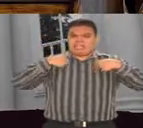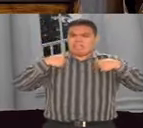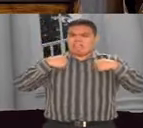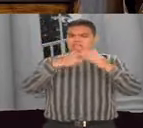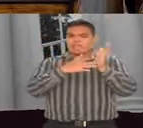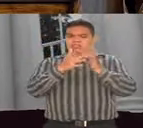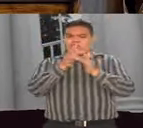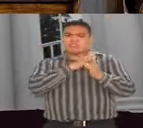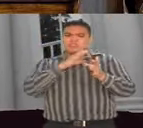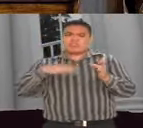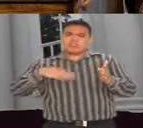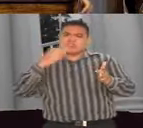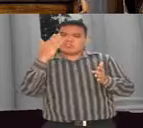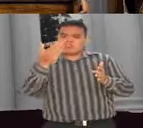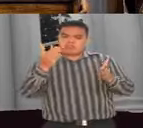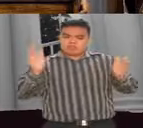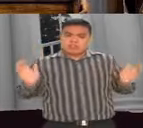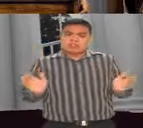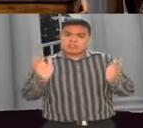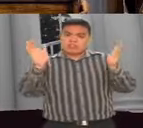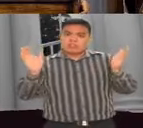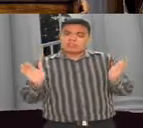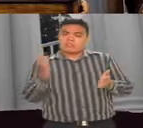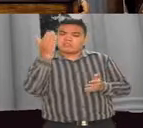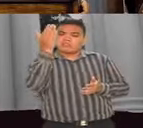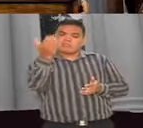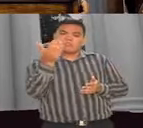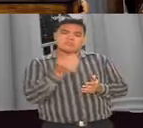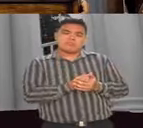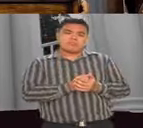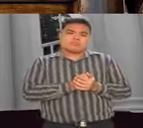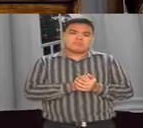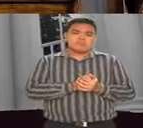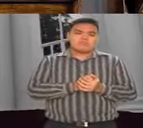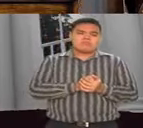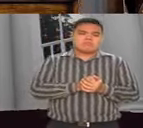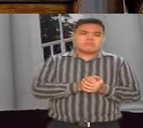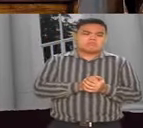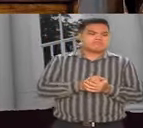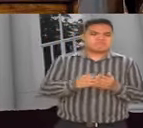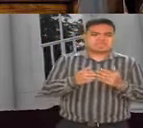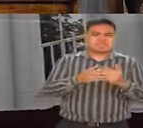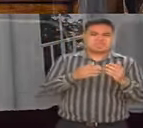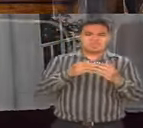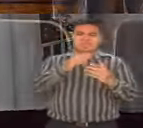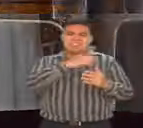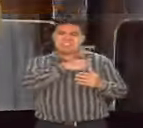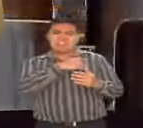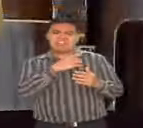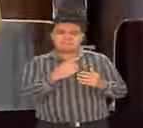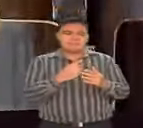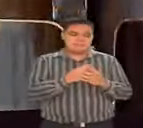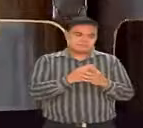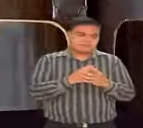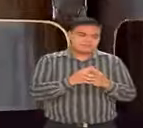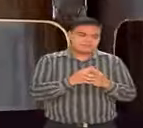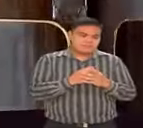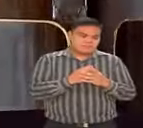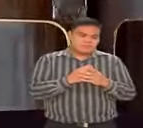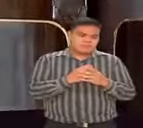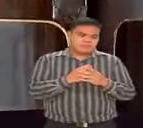bagyoy nag-motivate nato ni Ana? Even I would not like to even